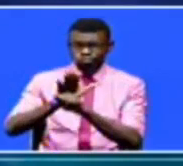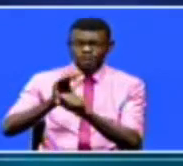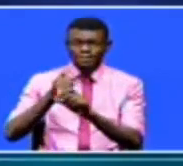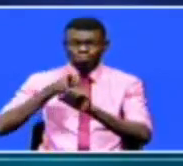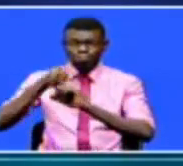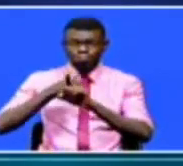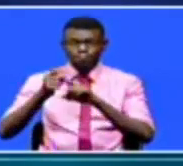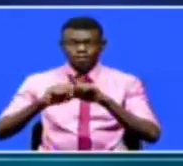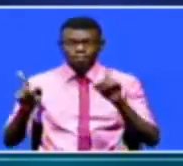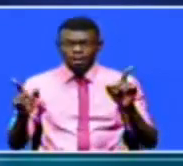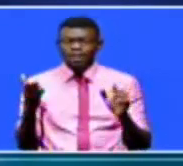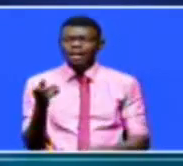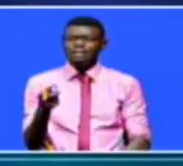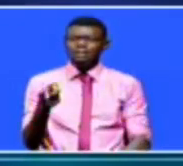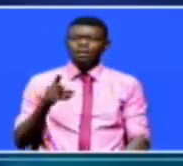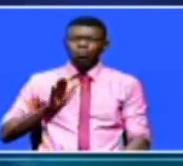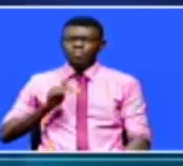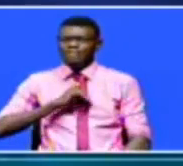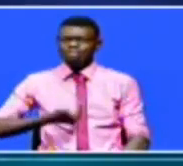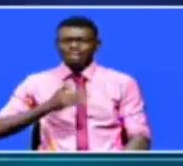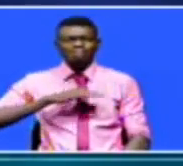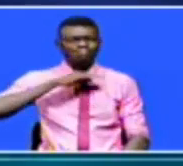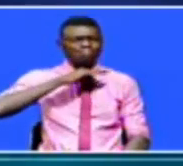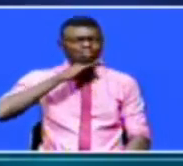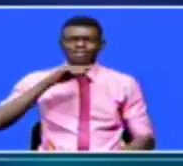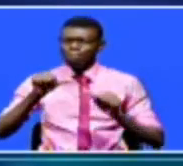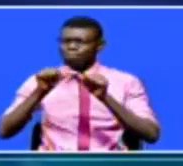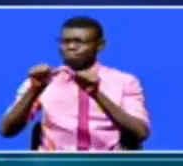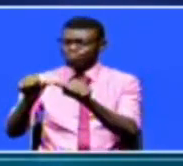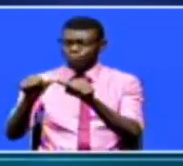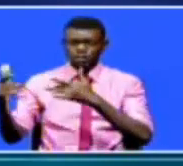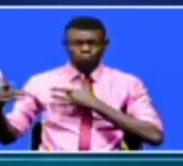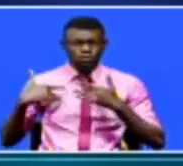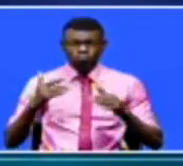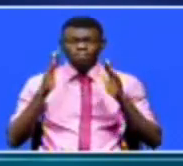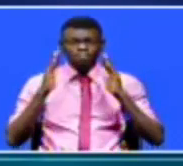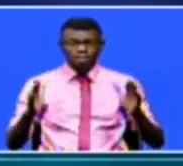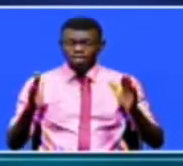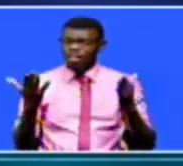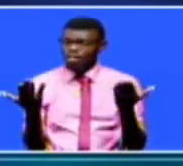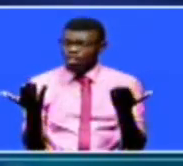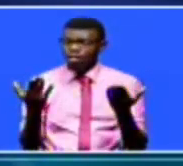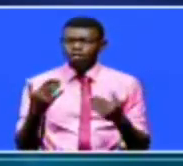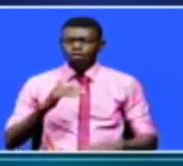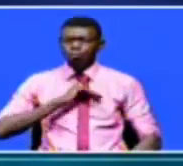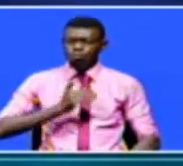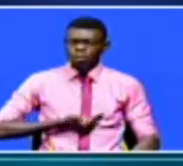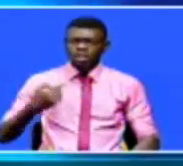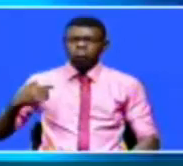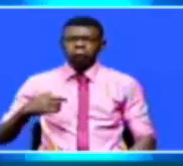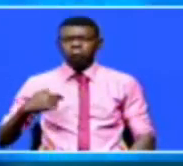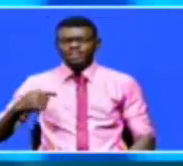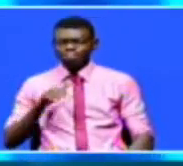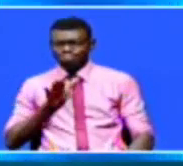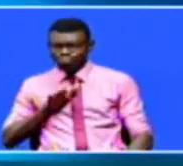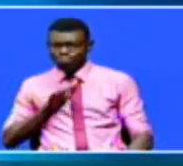is becoming a major concern. Expectant mothers are being turned away in some hospitals when they go looking for antenatal care.